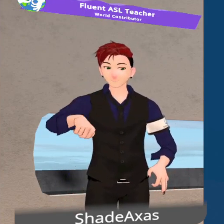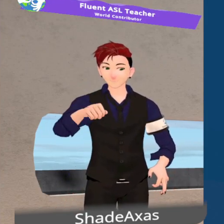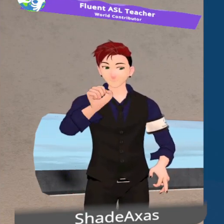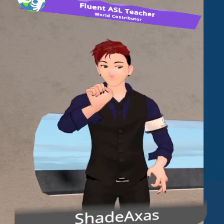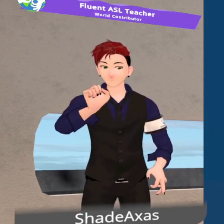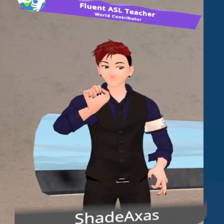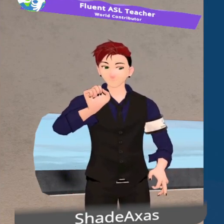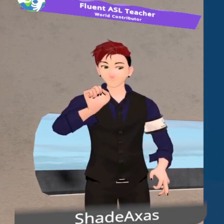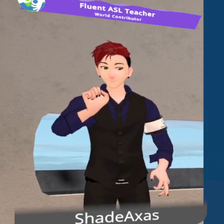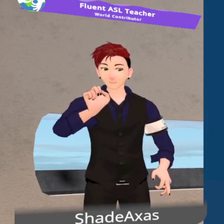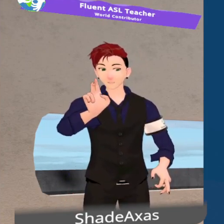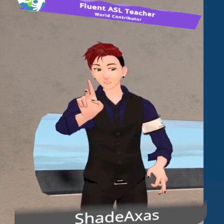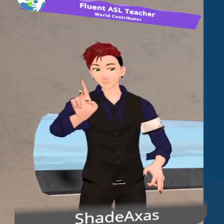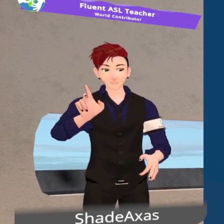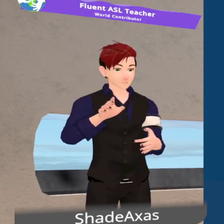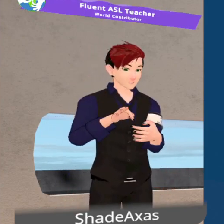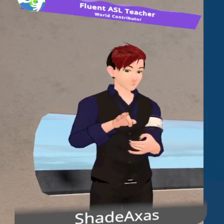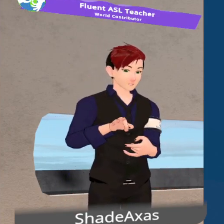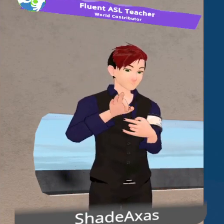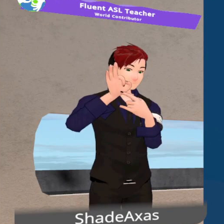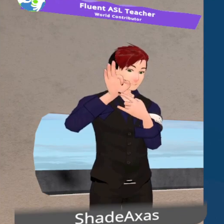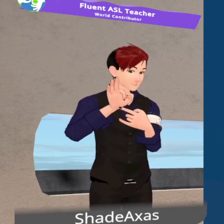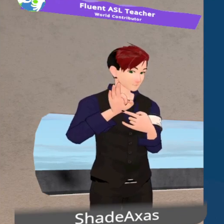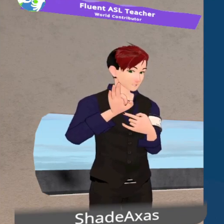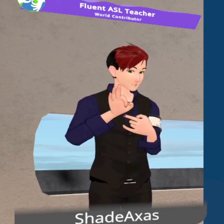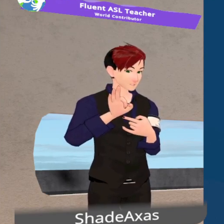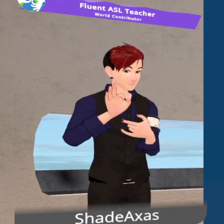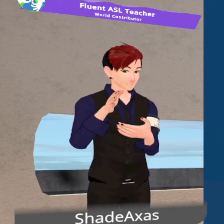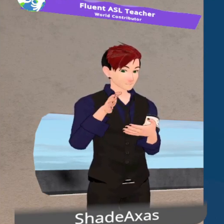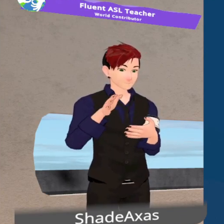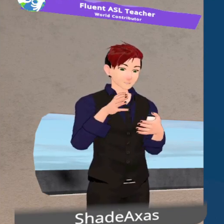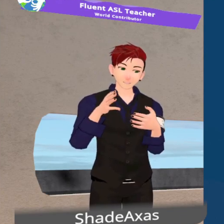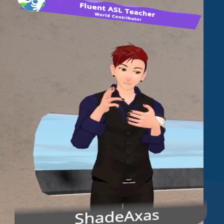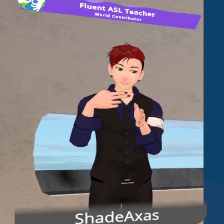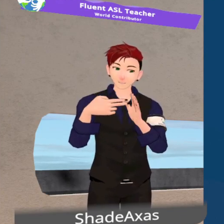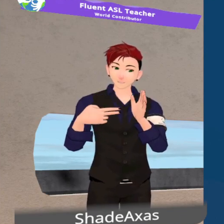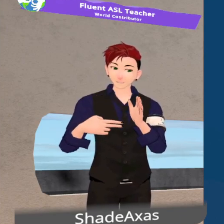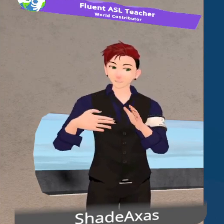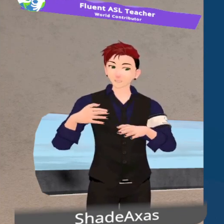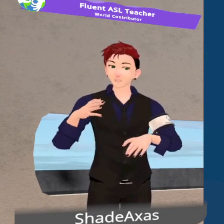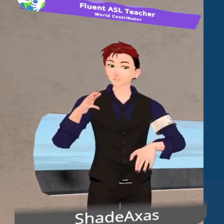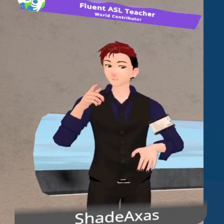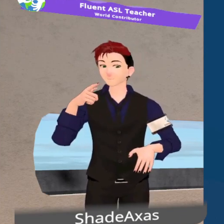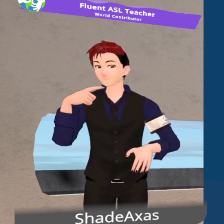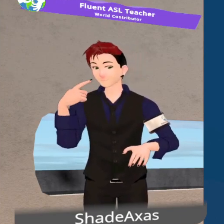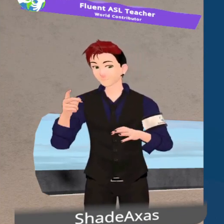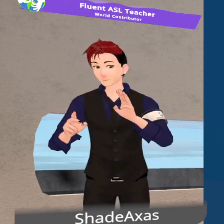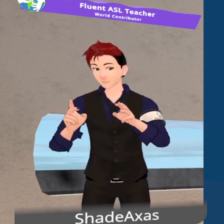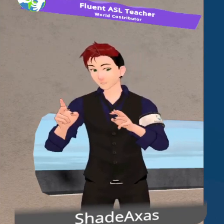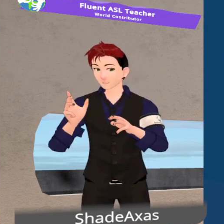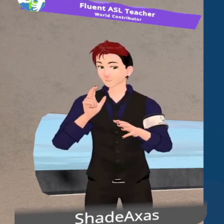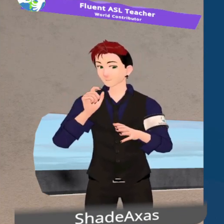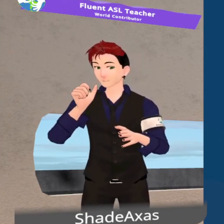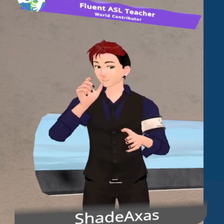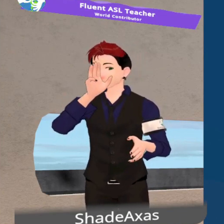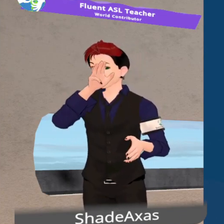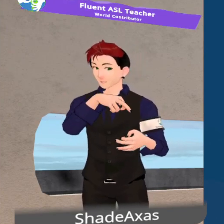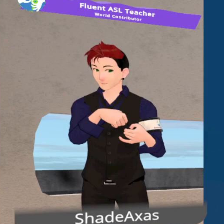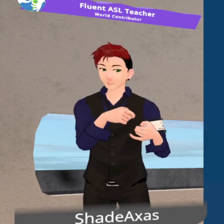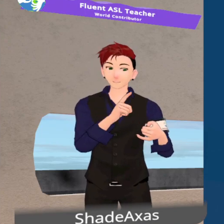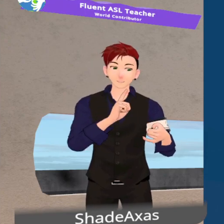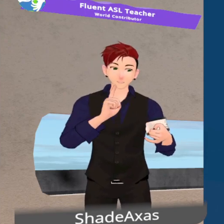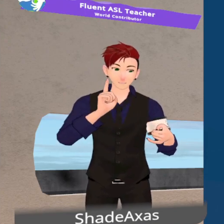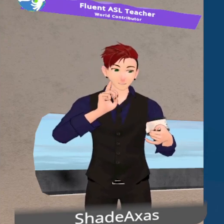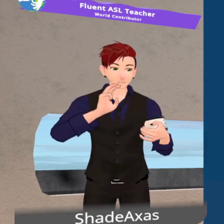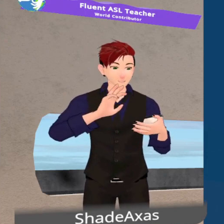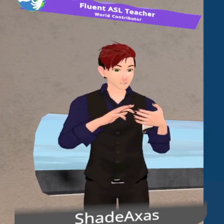Now, there are two special exceptions kind of to the rule of hearing people not